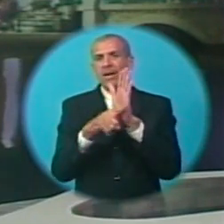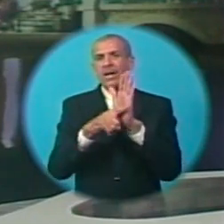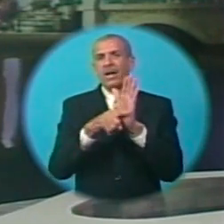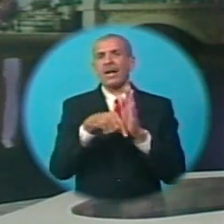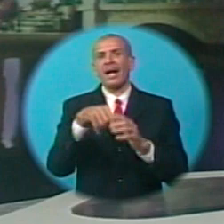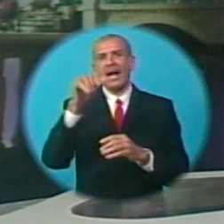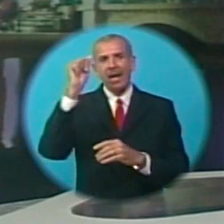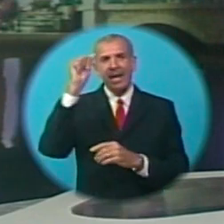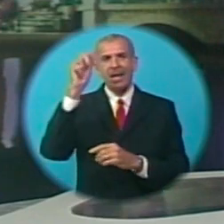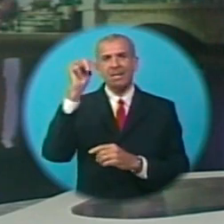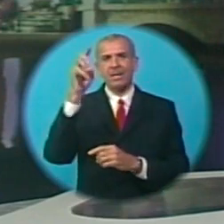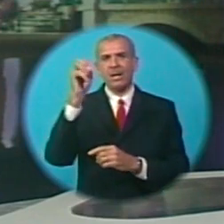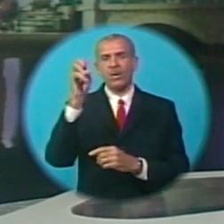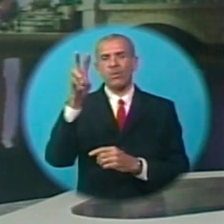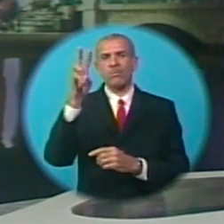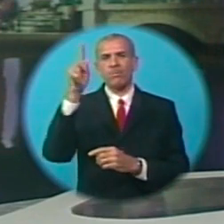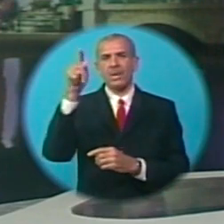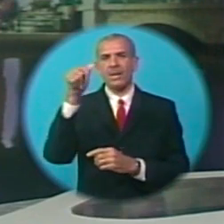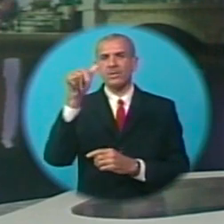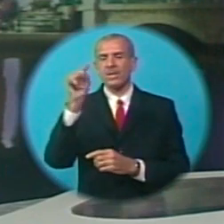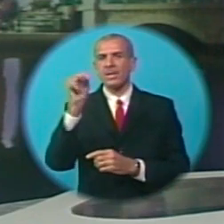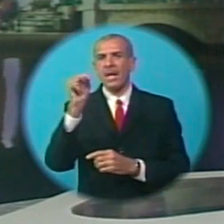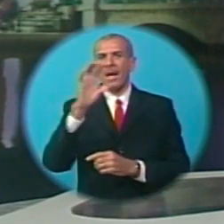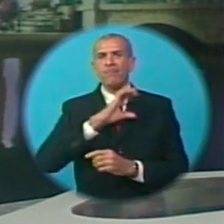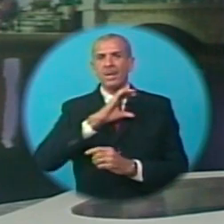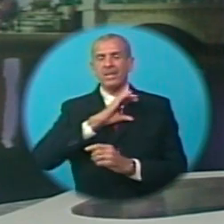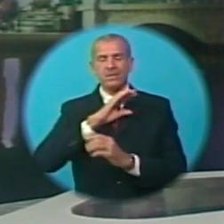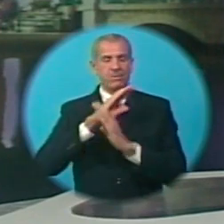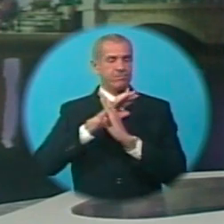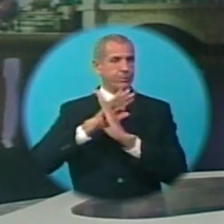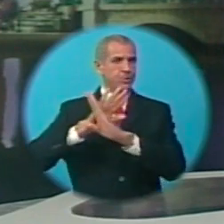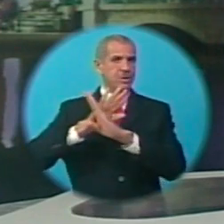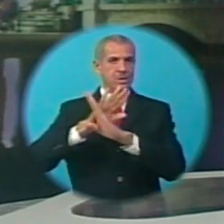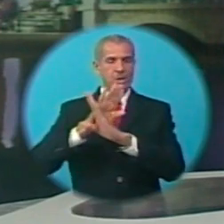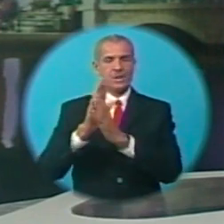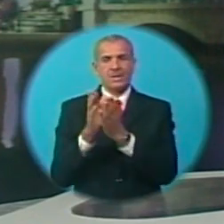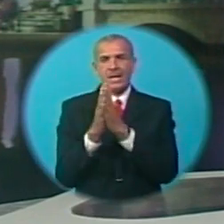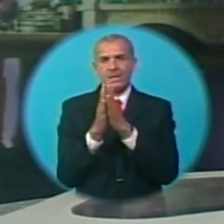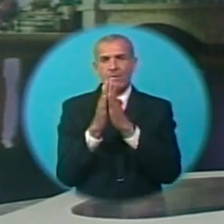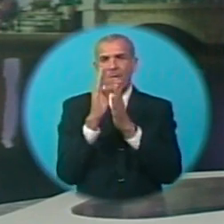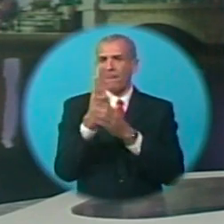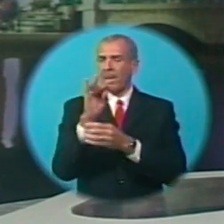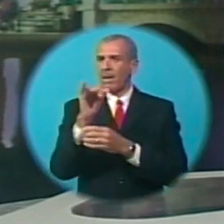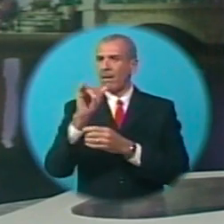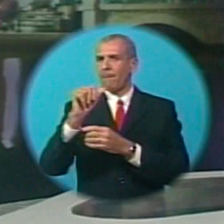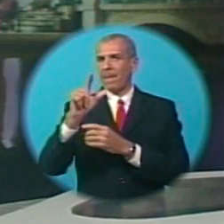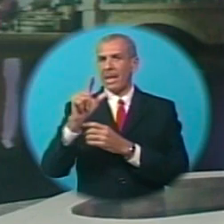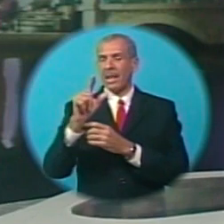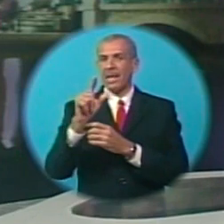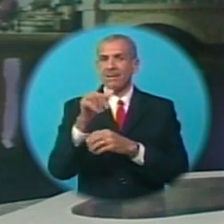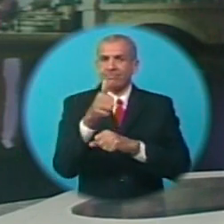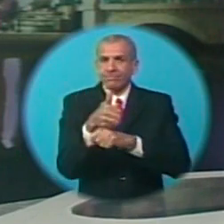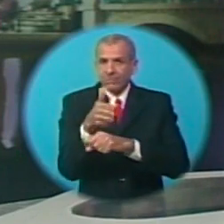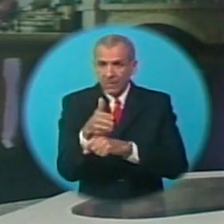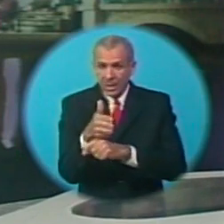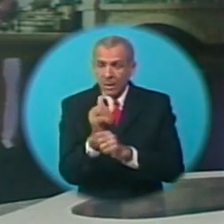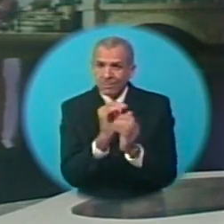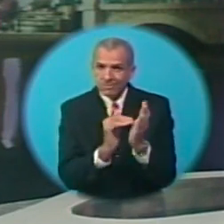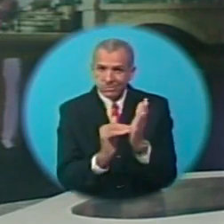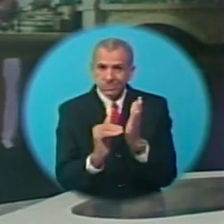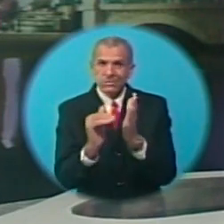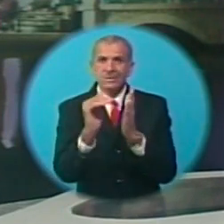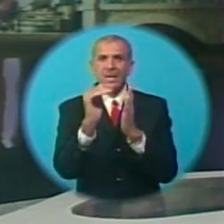Andrew Pilgrim, and the police prosecutor objected to his request for bail. Haynes' charge is likely to be